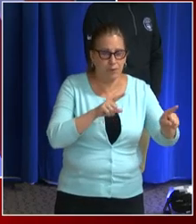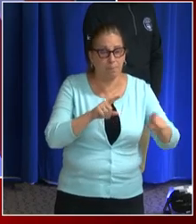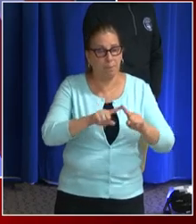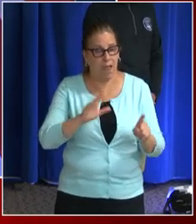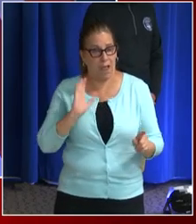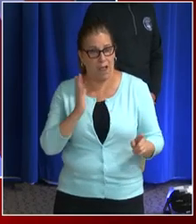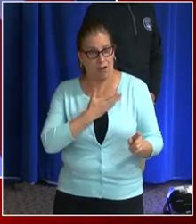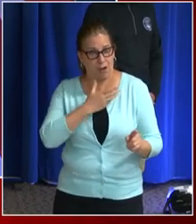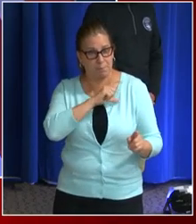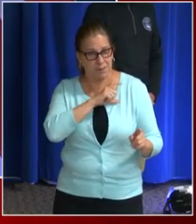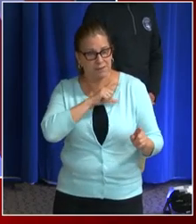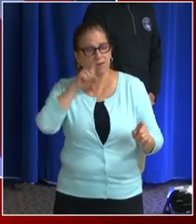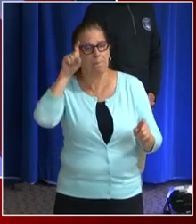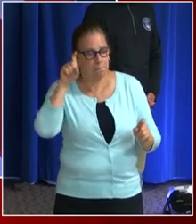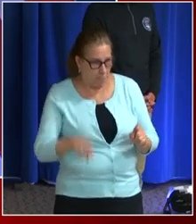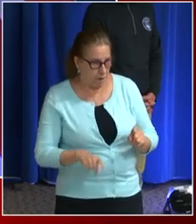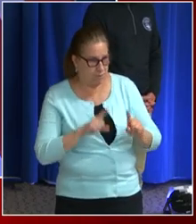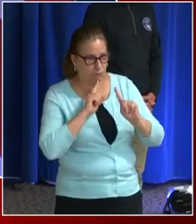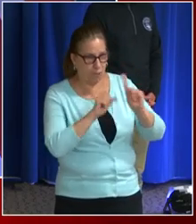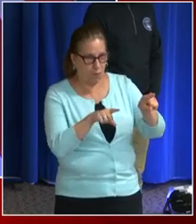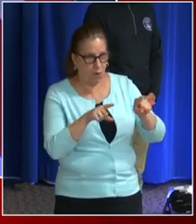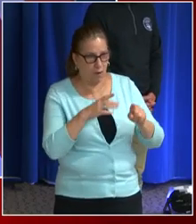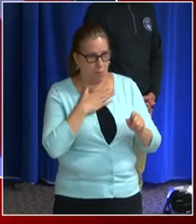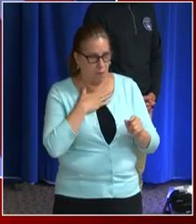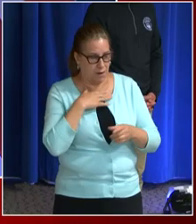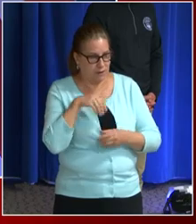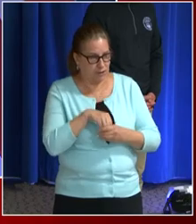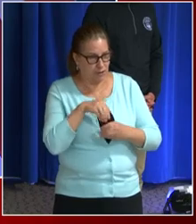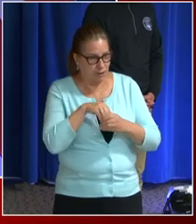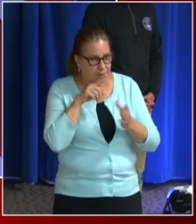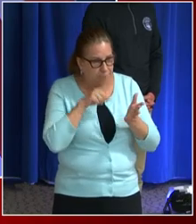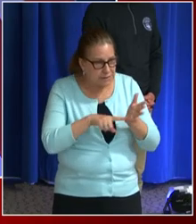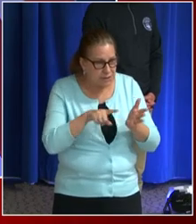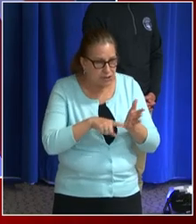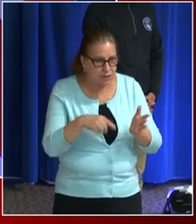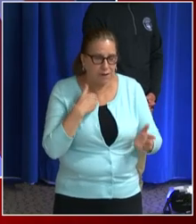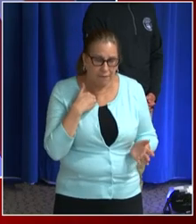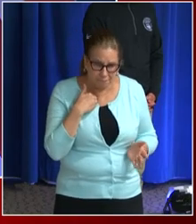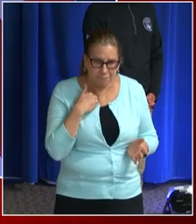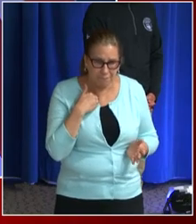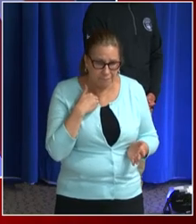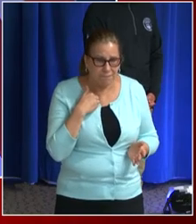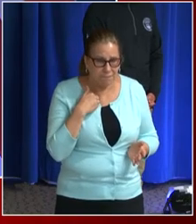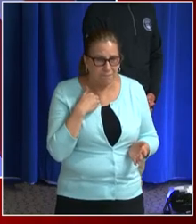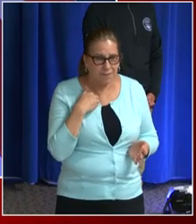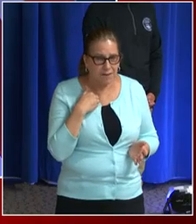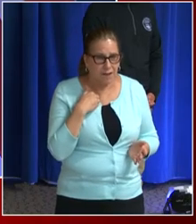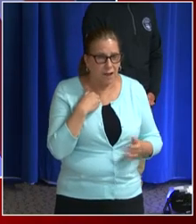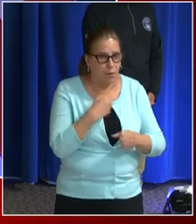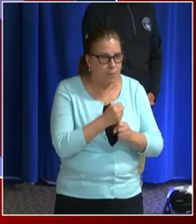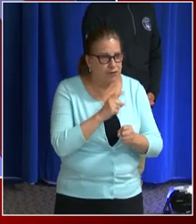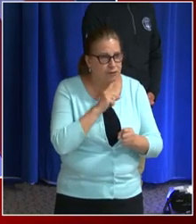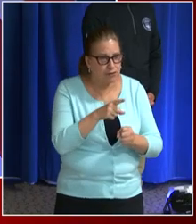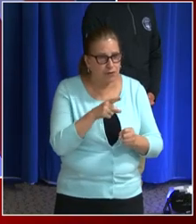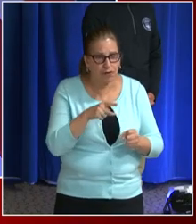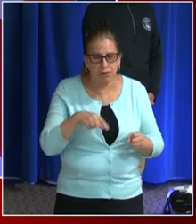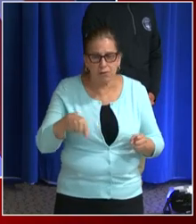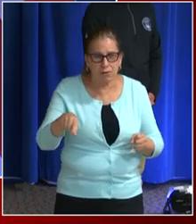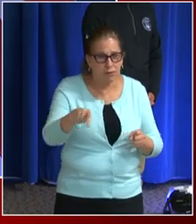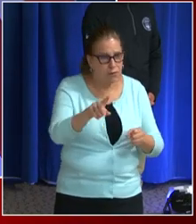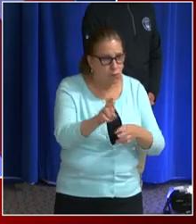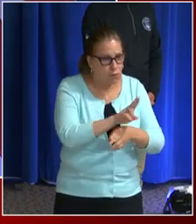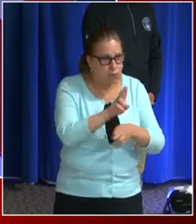will go back and they will investigate every deployment that we had. What we had used last